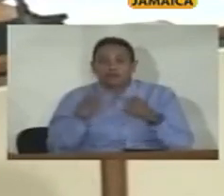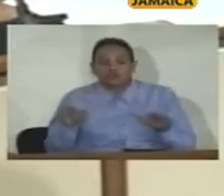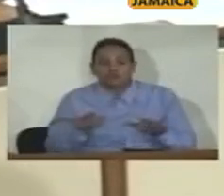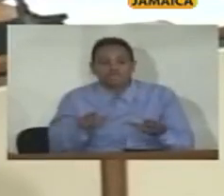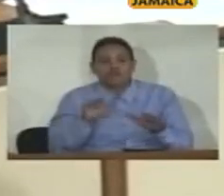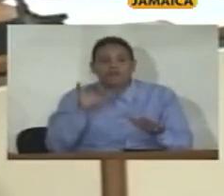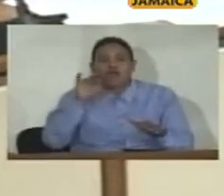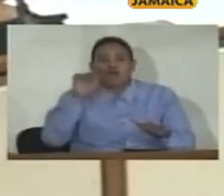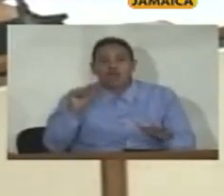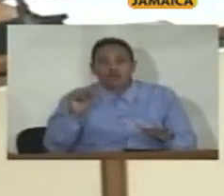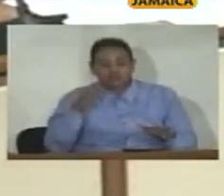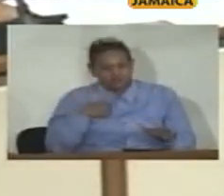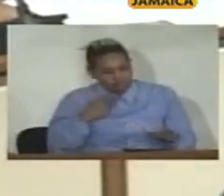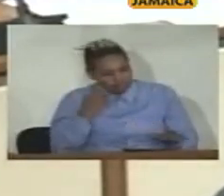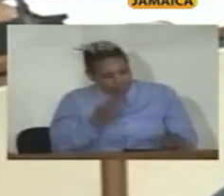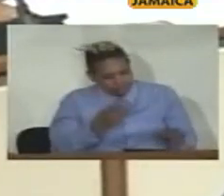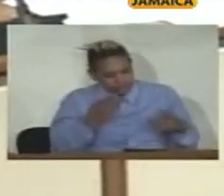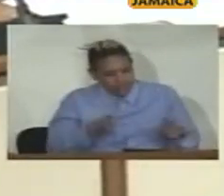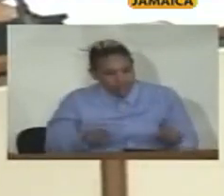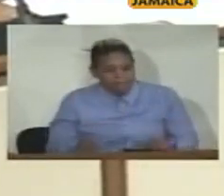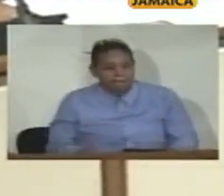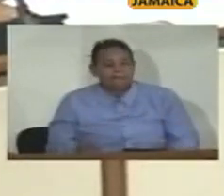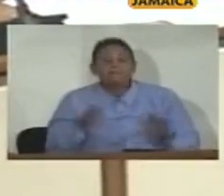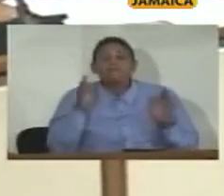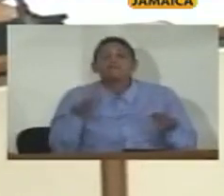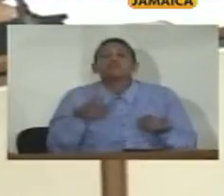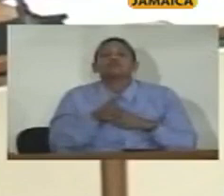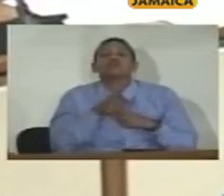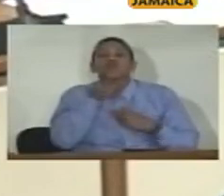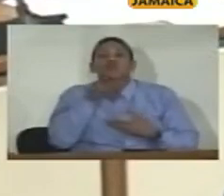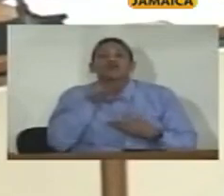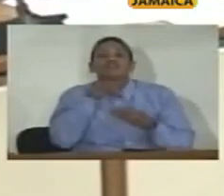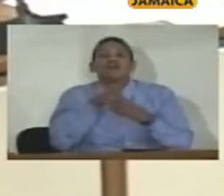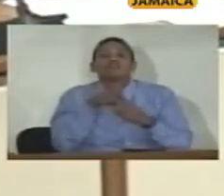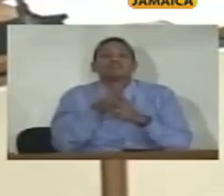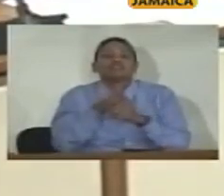Arts, the person involved has